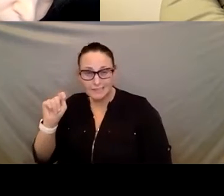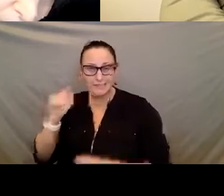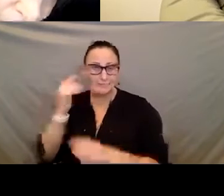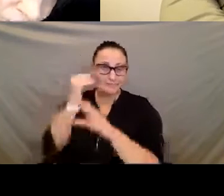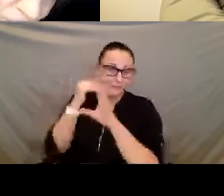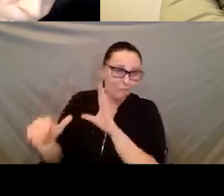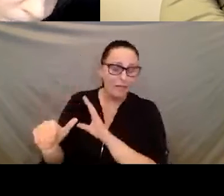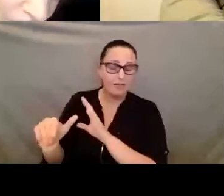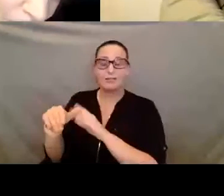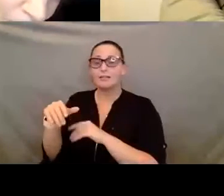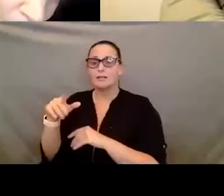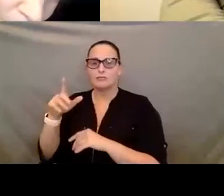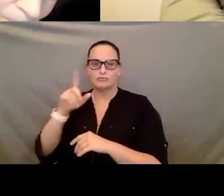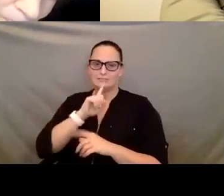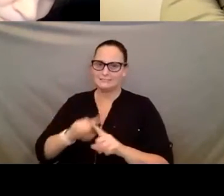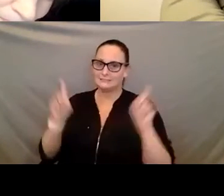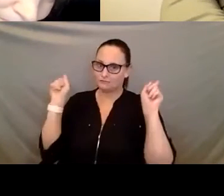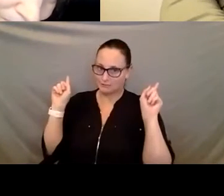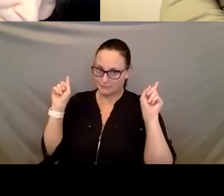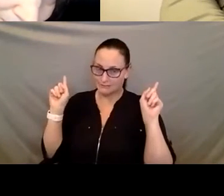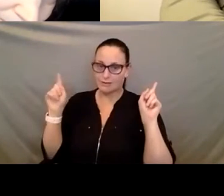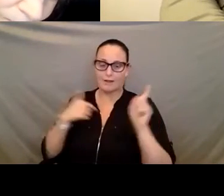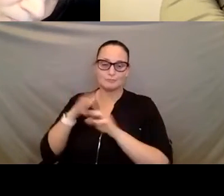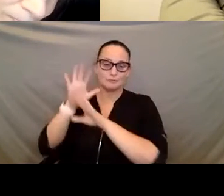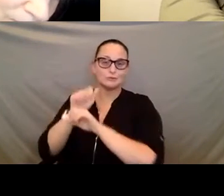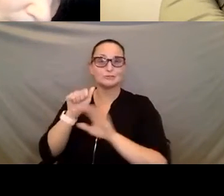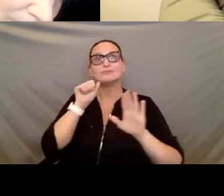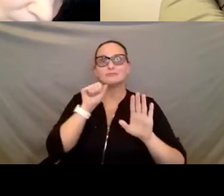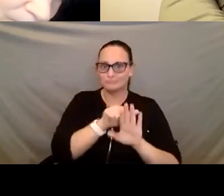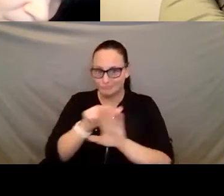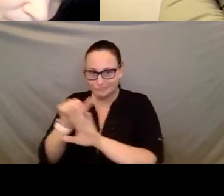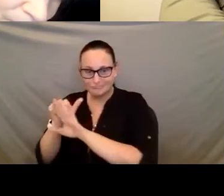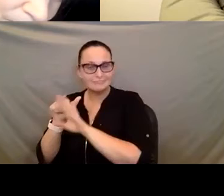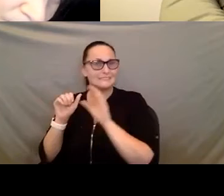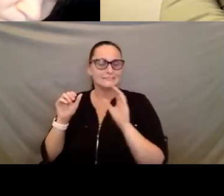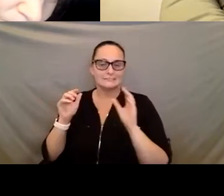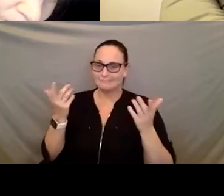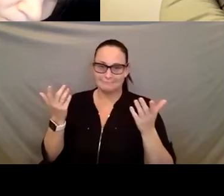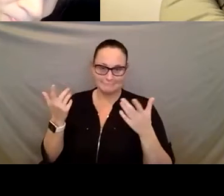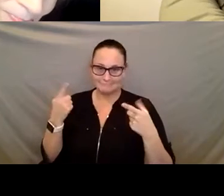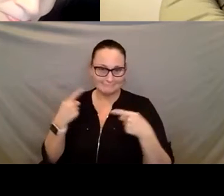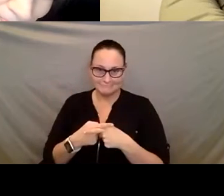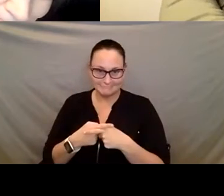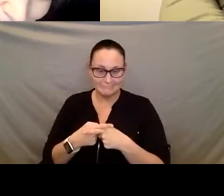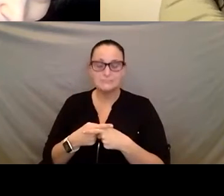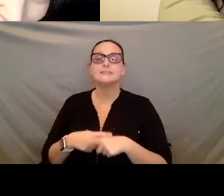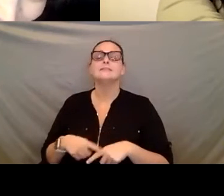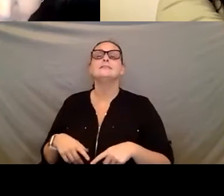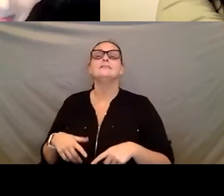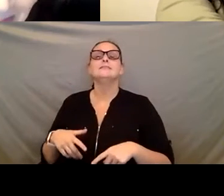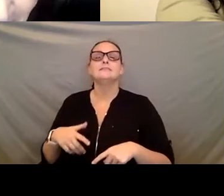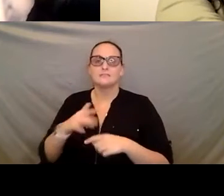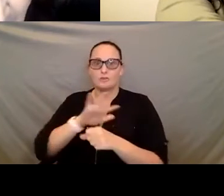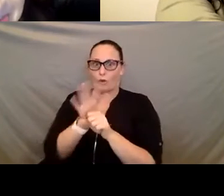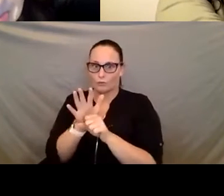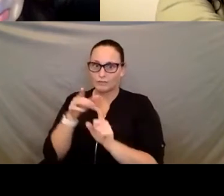email. It was very different because I'm used to knocking on doors, and none of that was happening. And so, yeah, just COVID